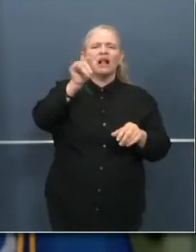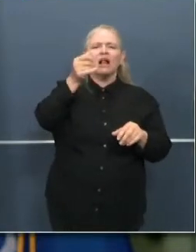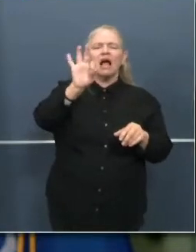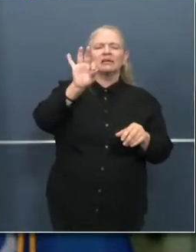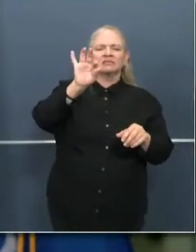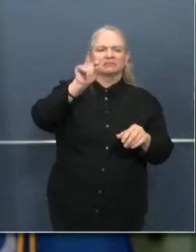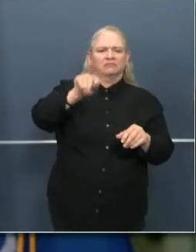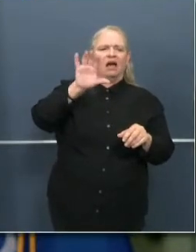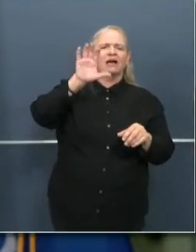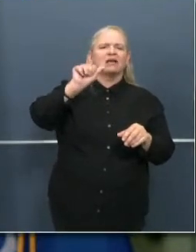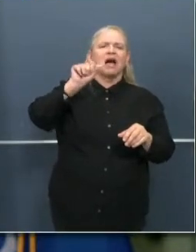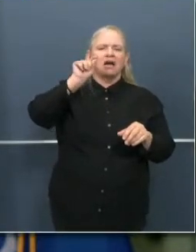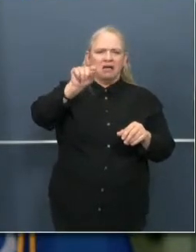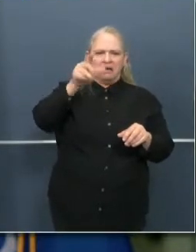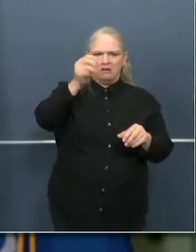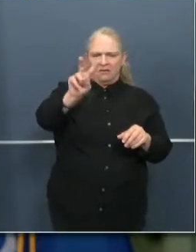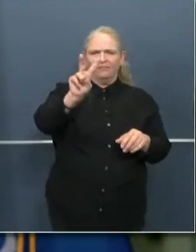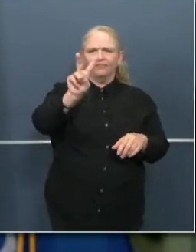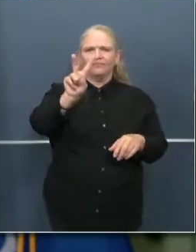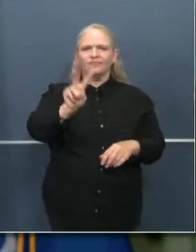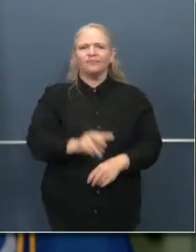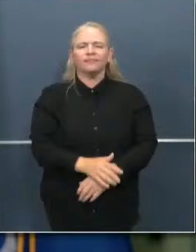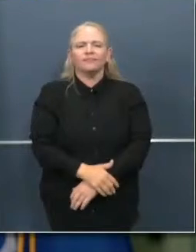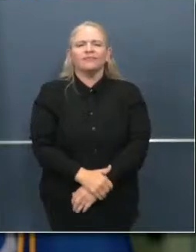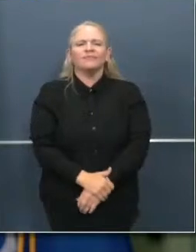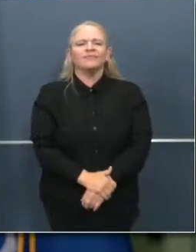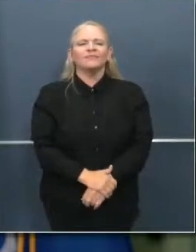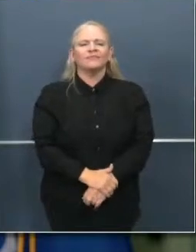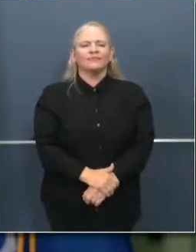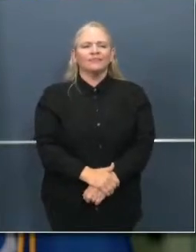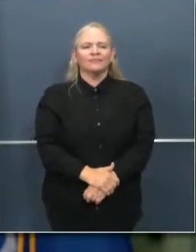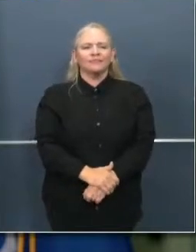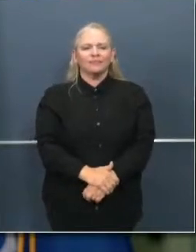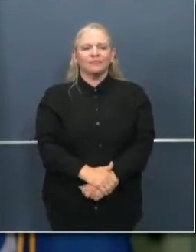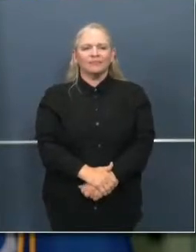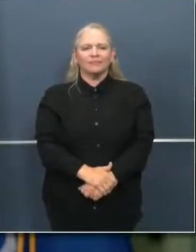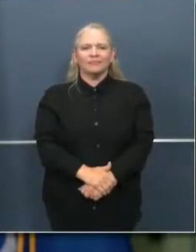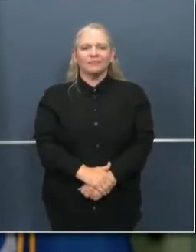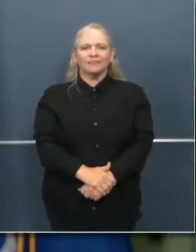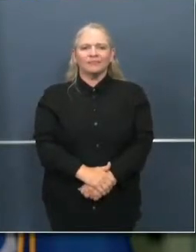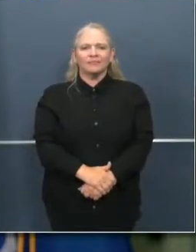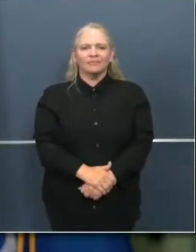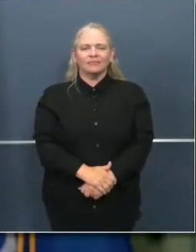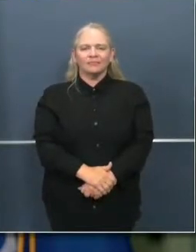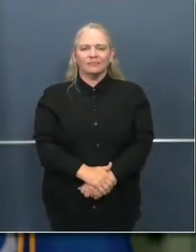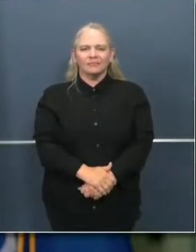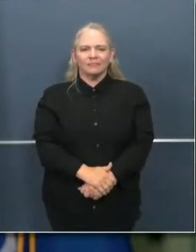covid19.ca.gov. With that, happy to take questions. Adam Beam, Associated Press.